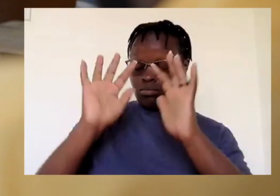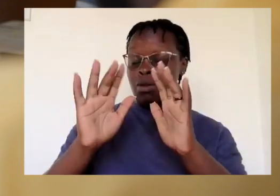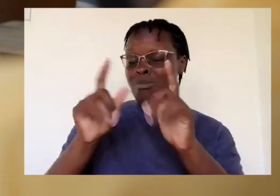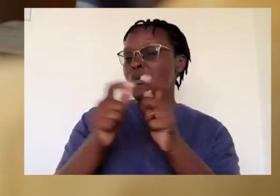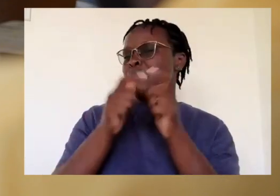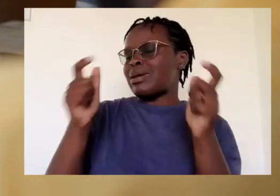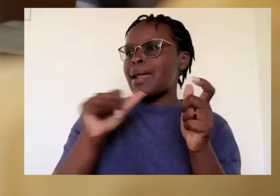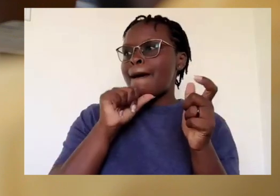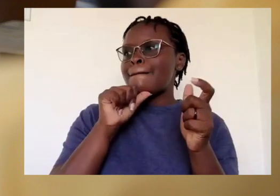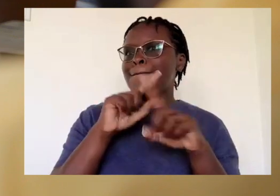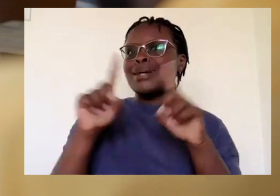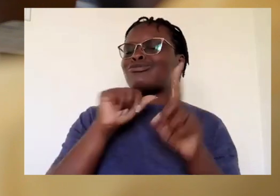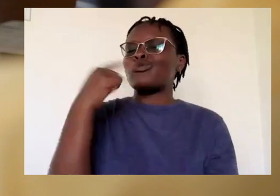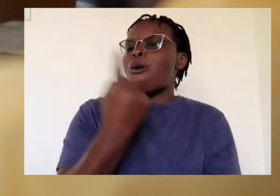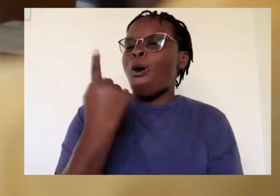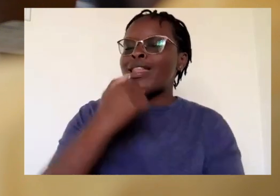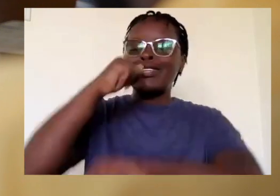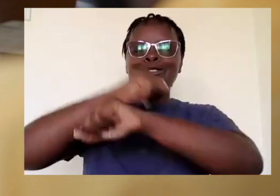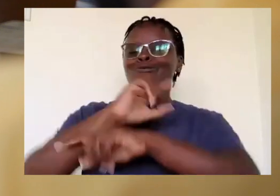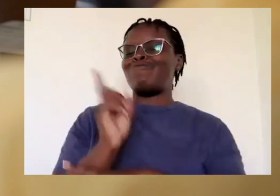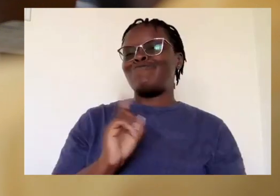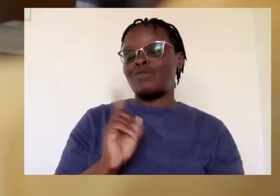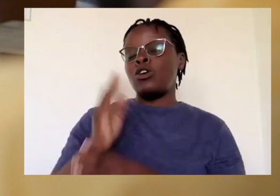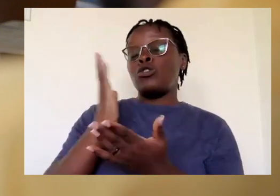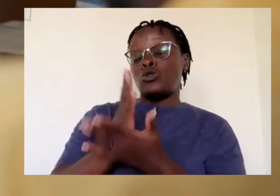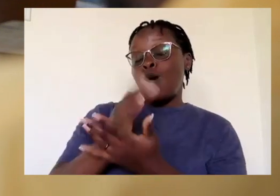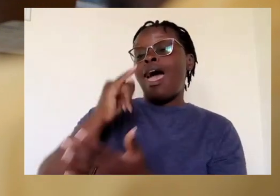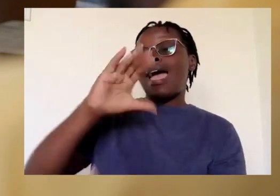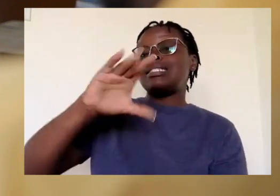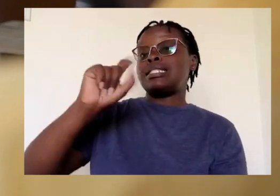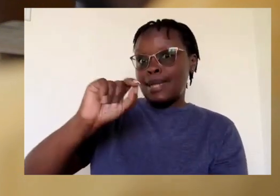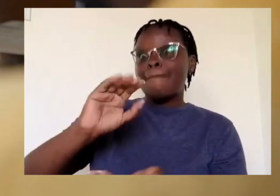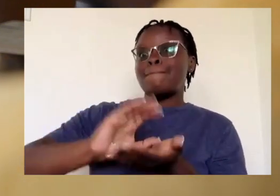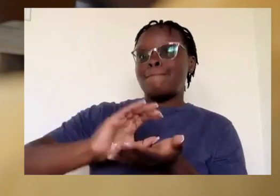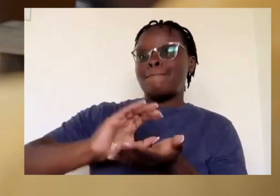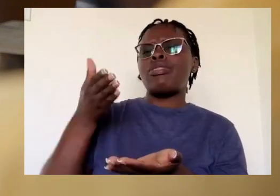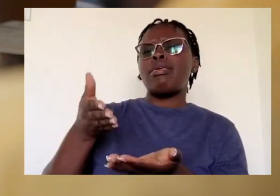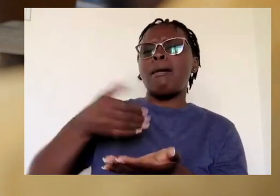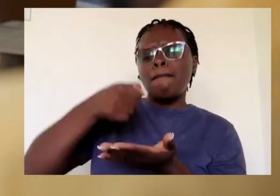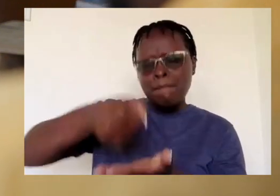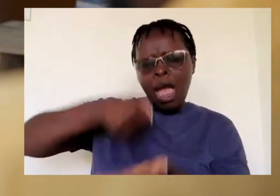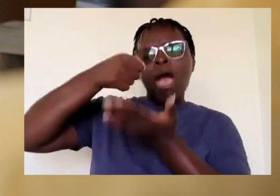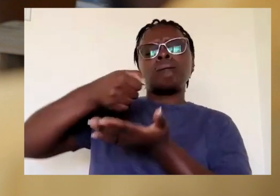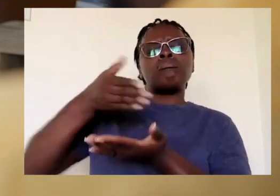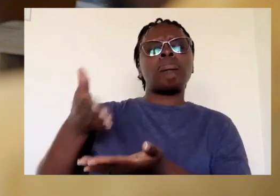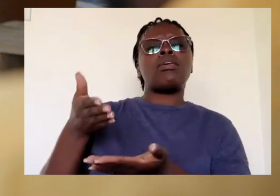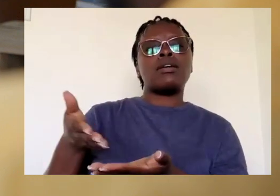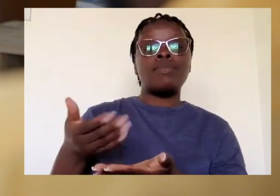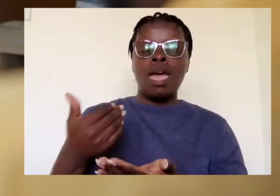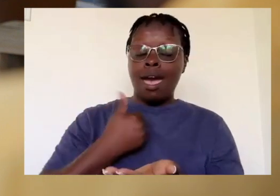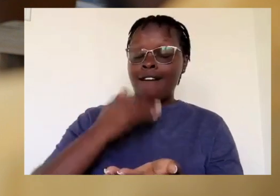just in schools. It's across government. The ICT budget is ever there. We have both